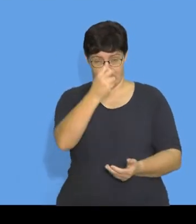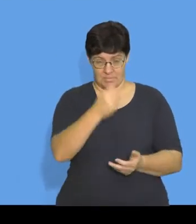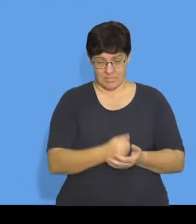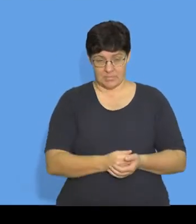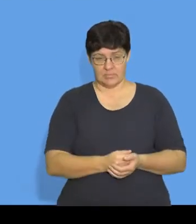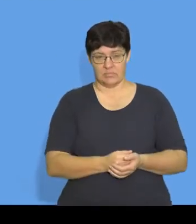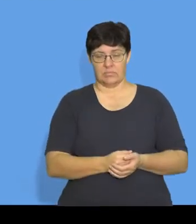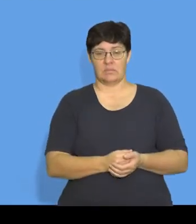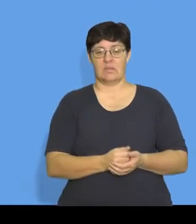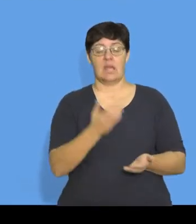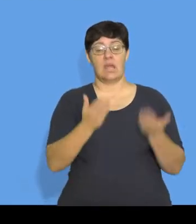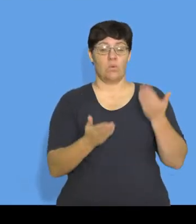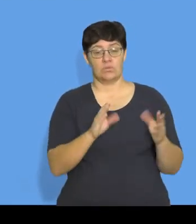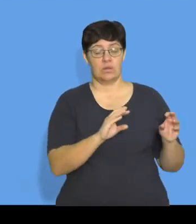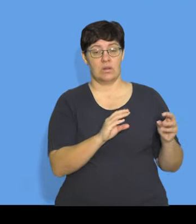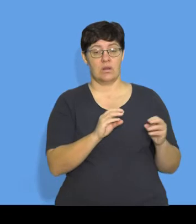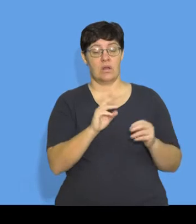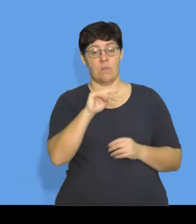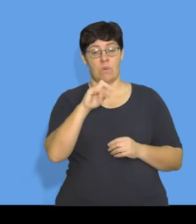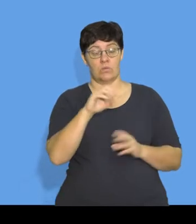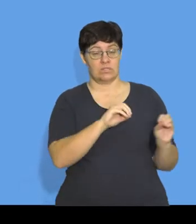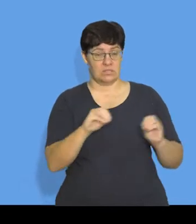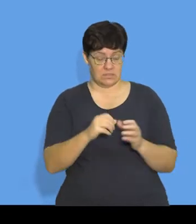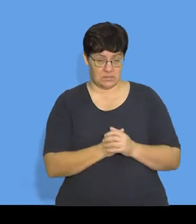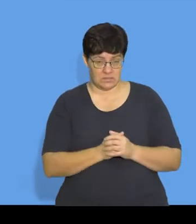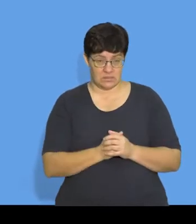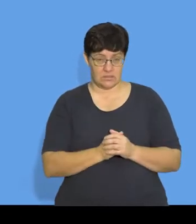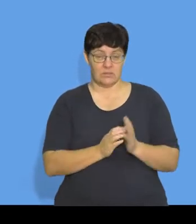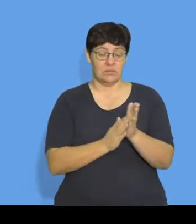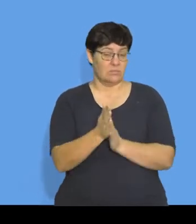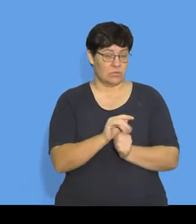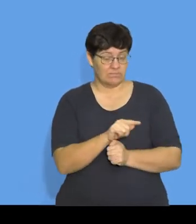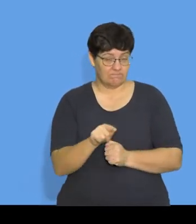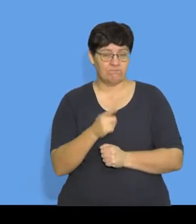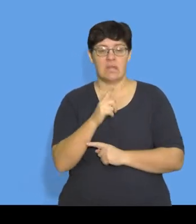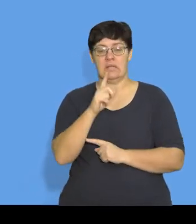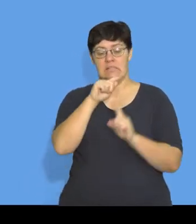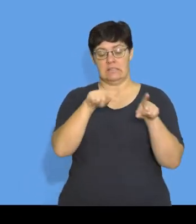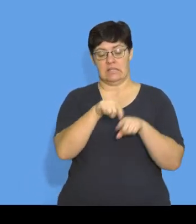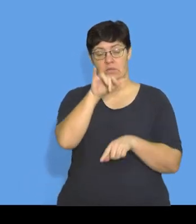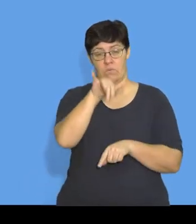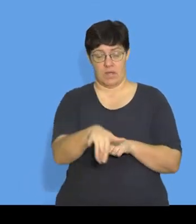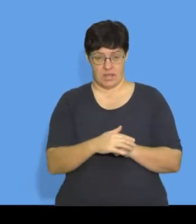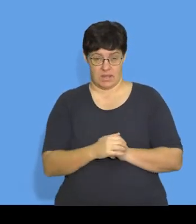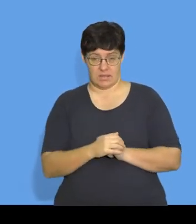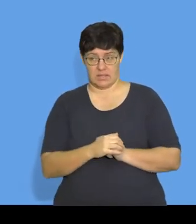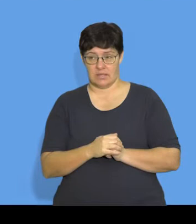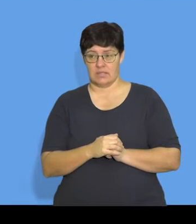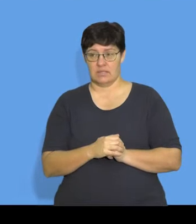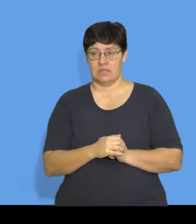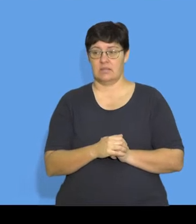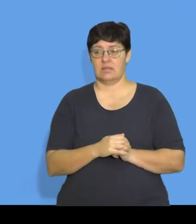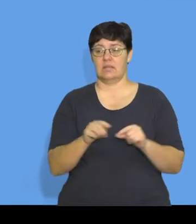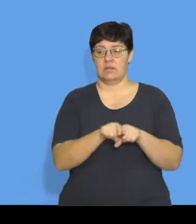equations of motion, the best equation is delta y, vi delta